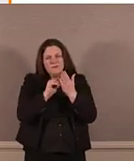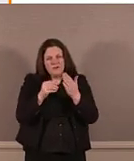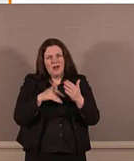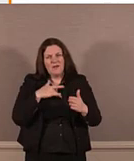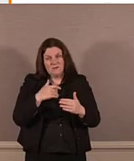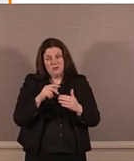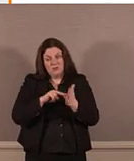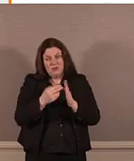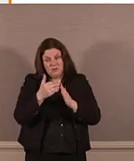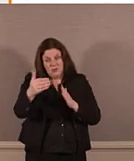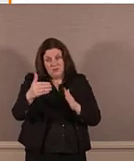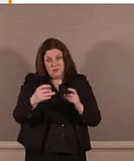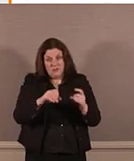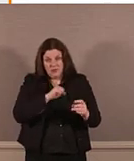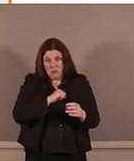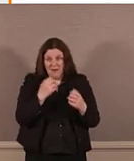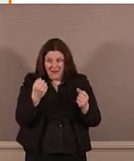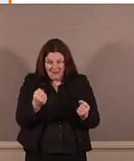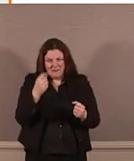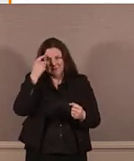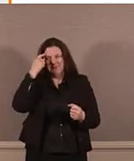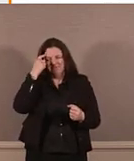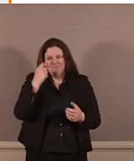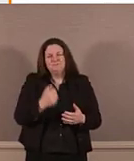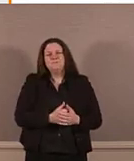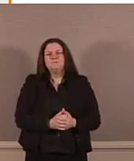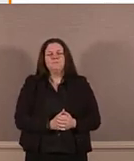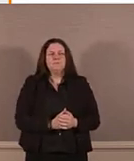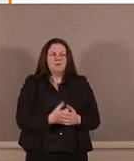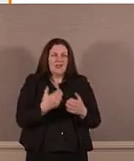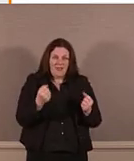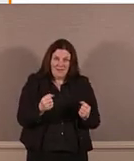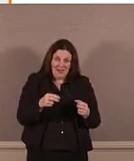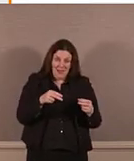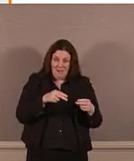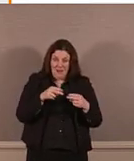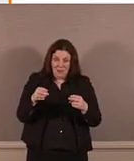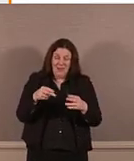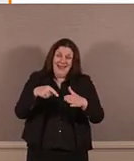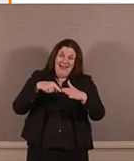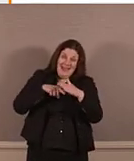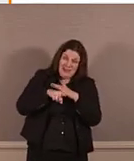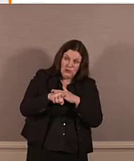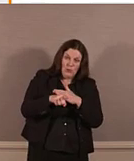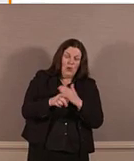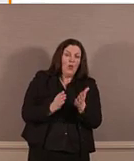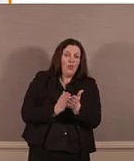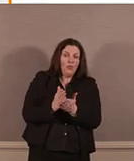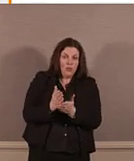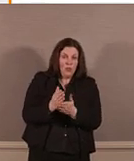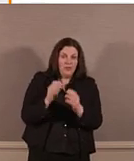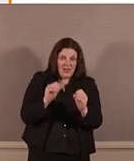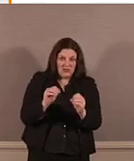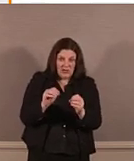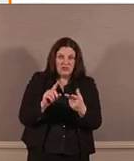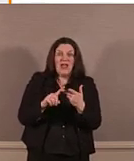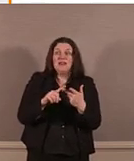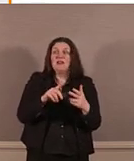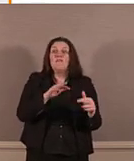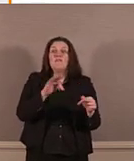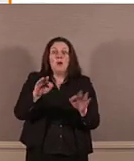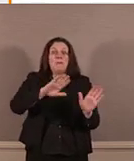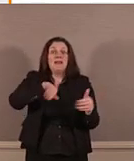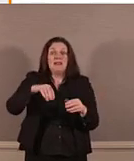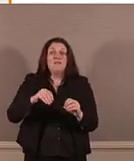that then, there's a pathway into, through, and from further education and training. And for some, that